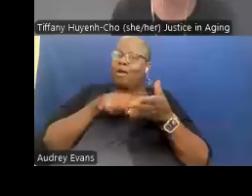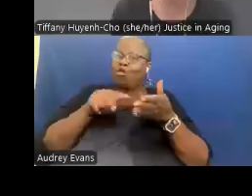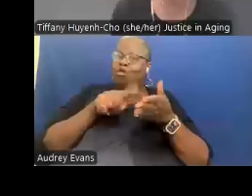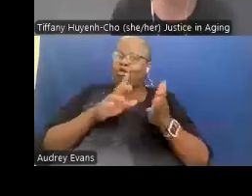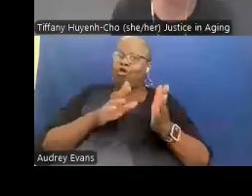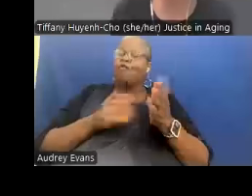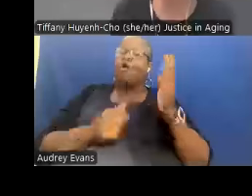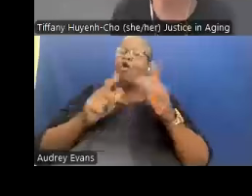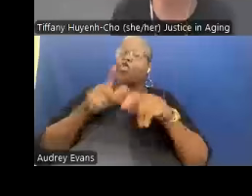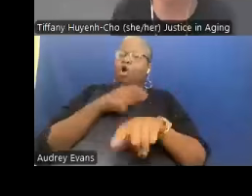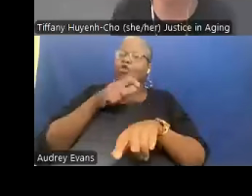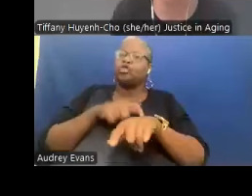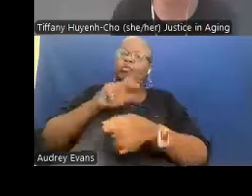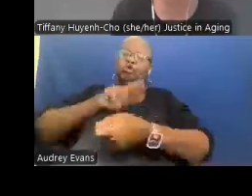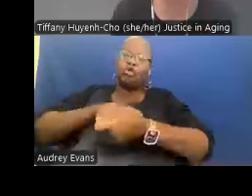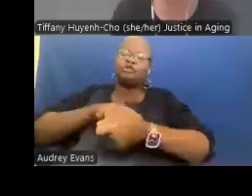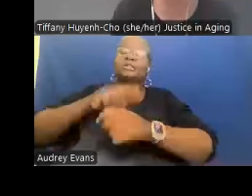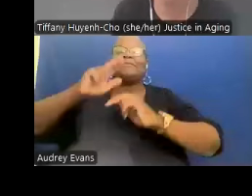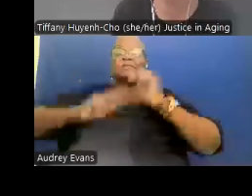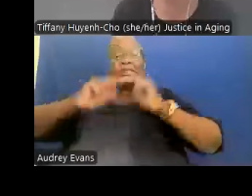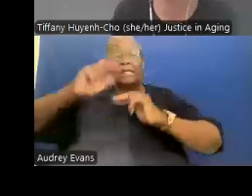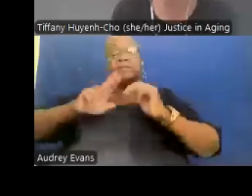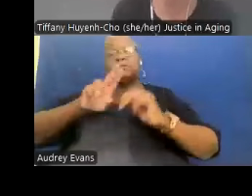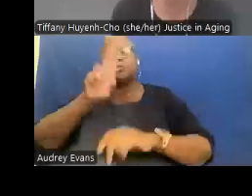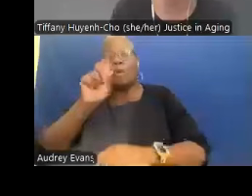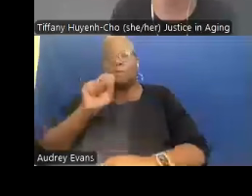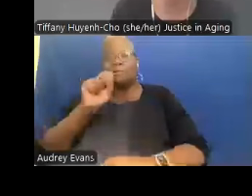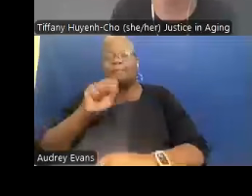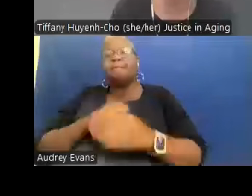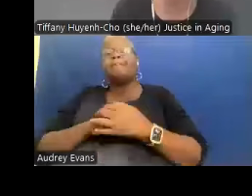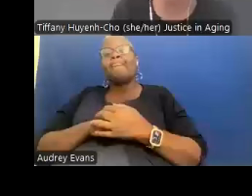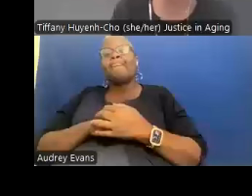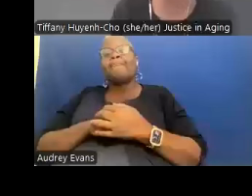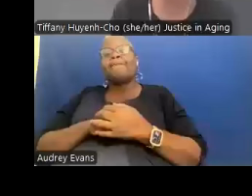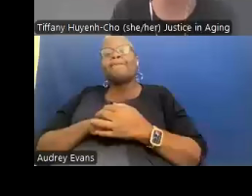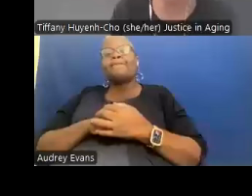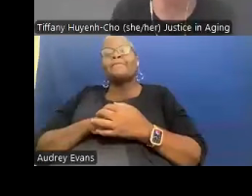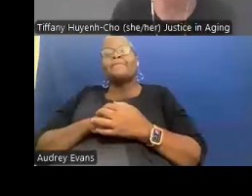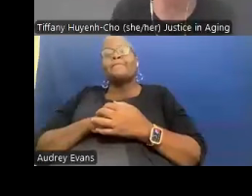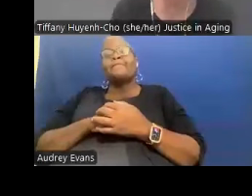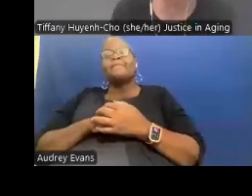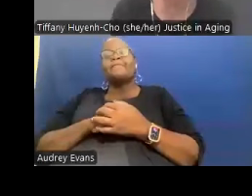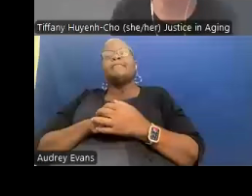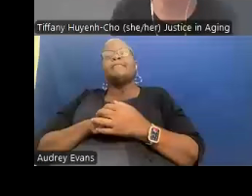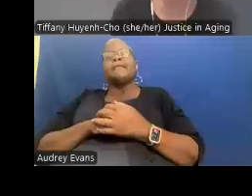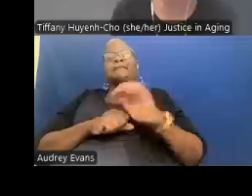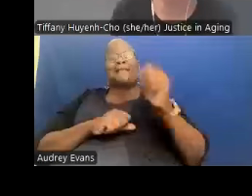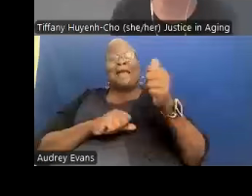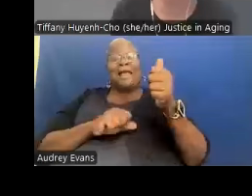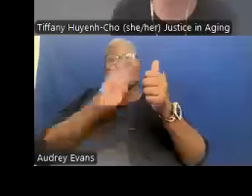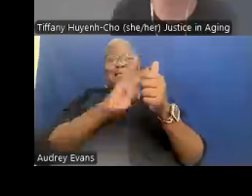of long-term nursing facility stays in the US, and then more than 6 in 10 nursing